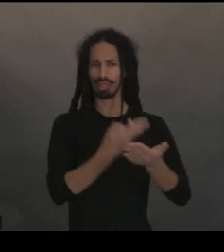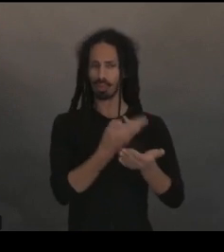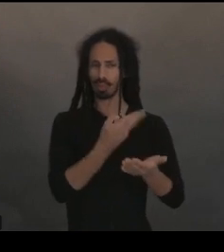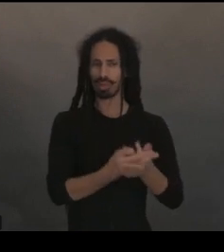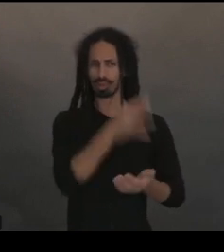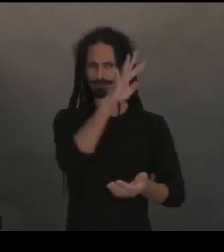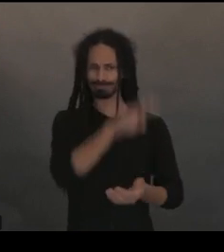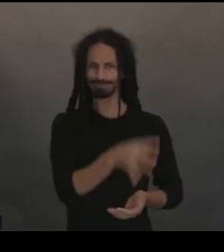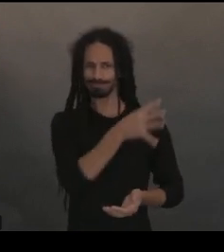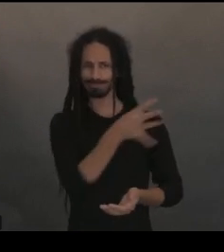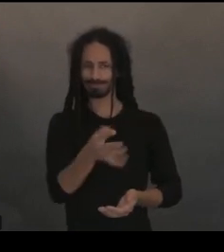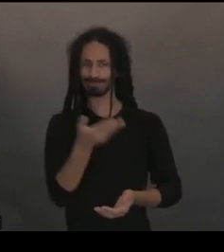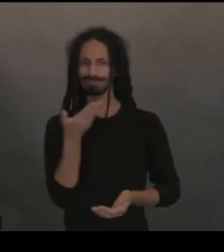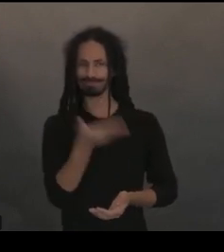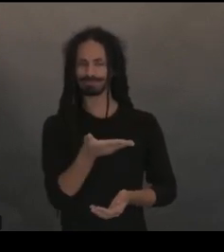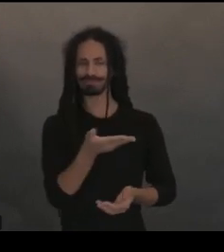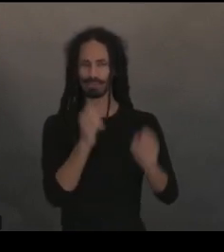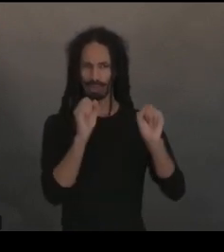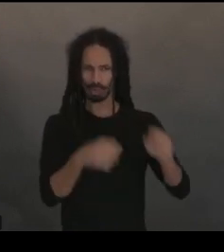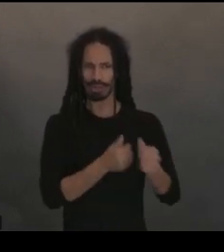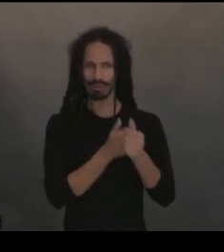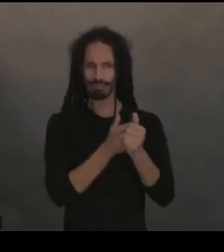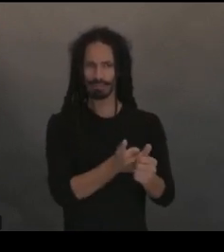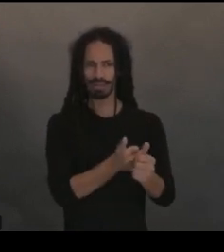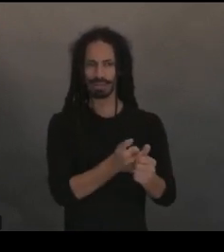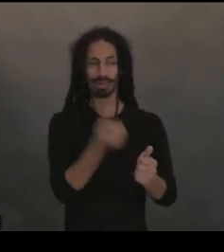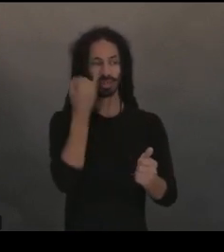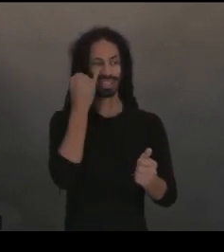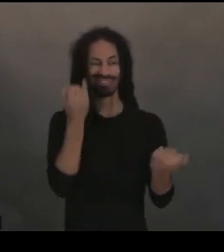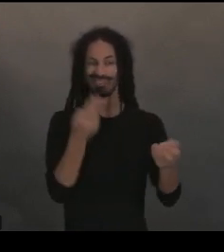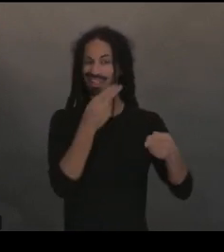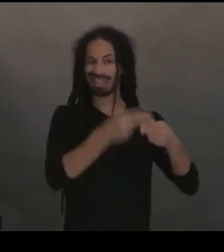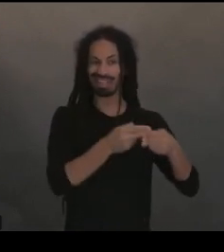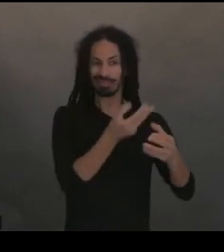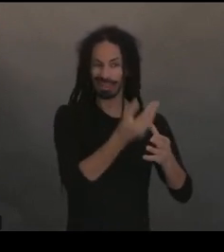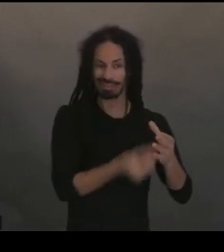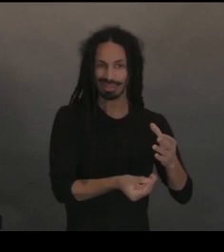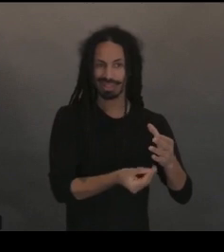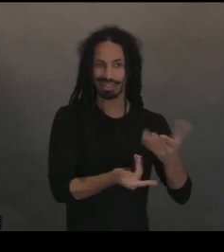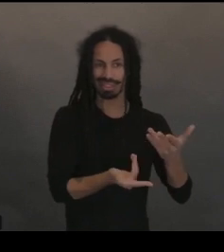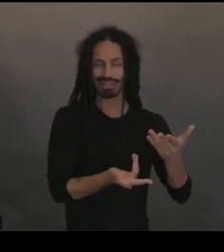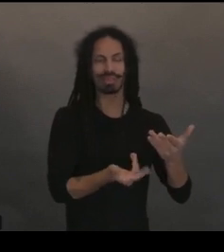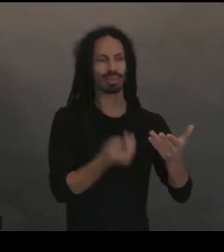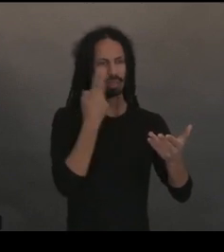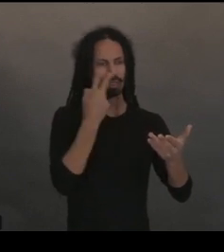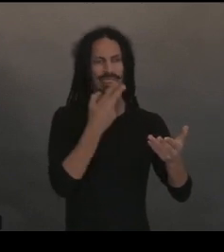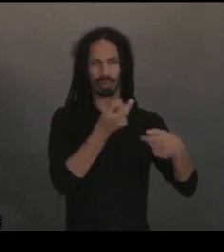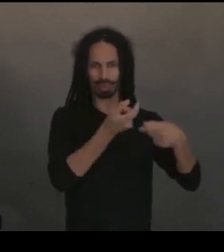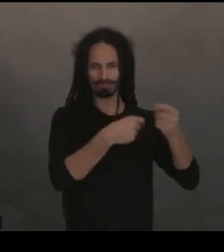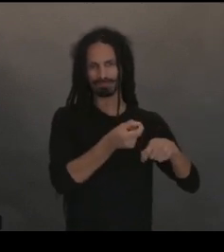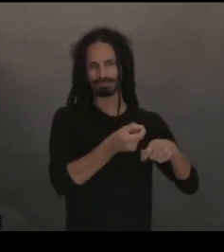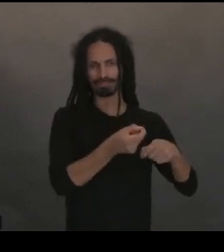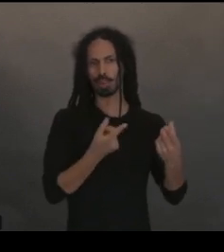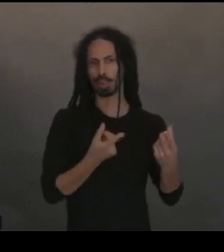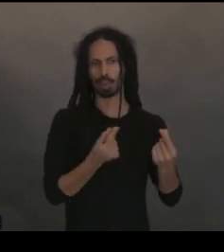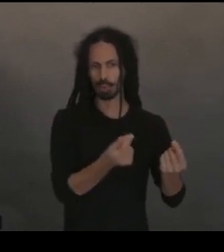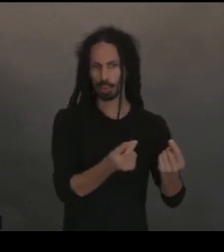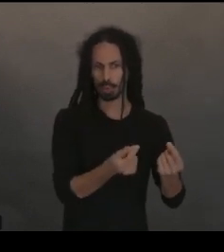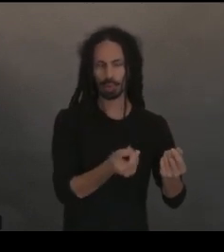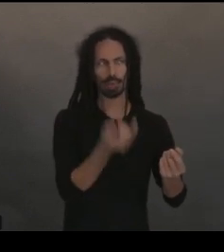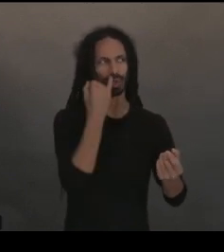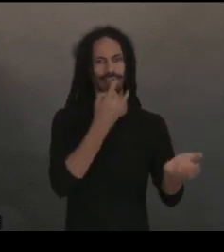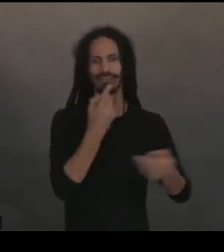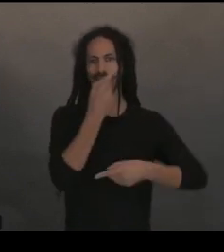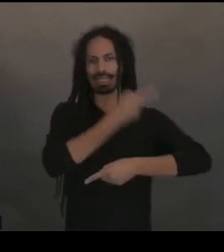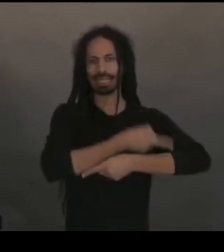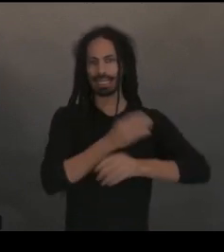table. If an author is missing, they provide guidance on what this looks like. If there's a date missing, they'll